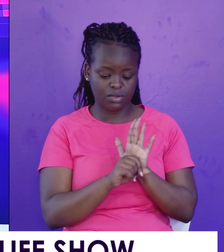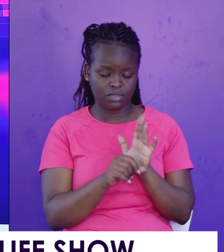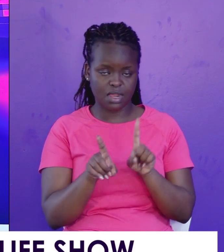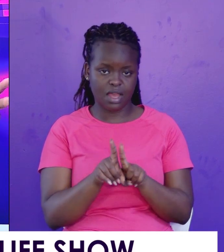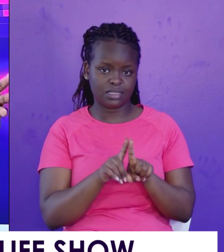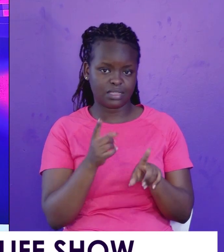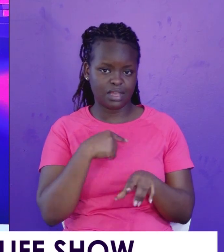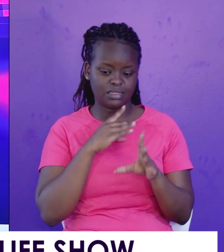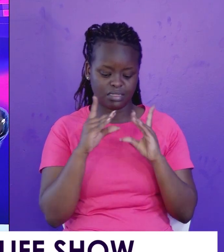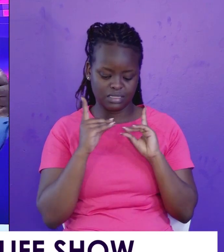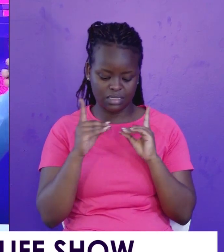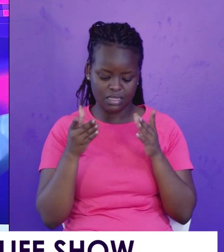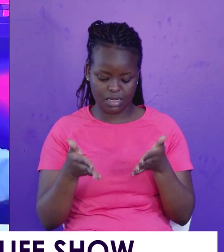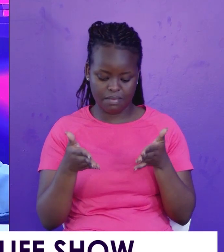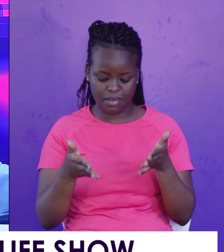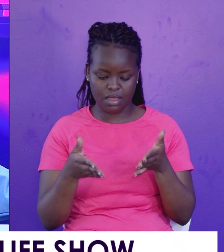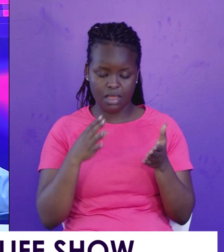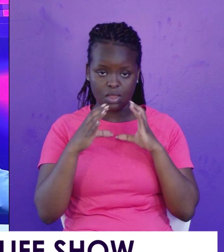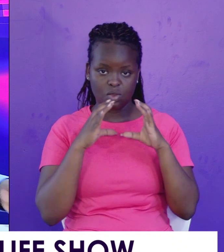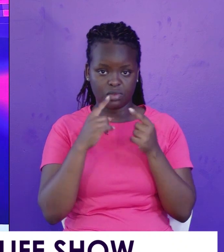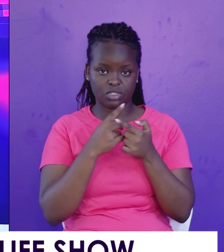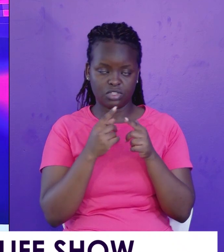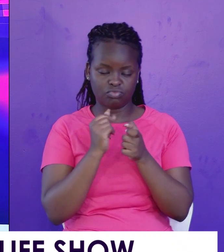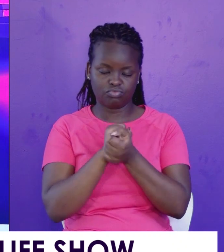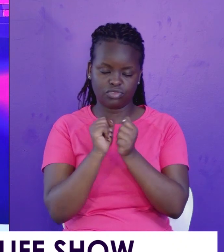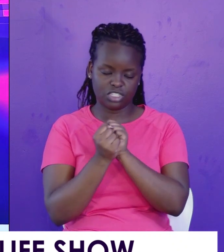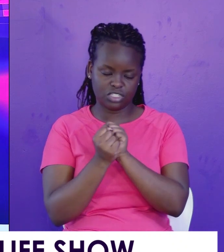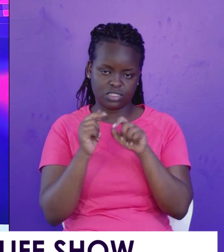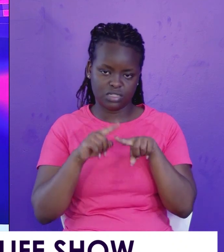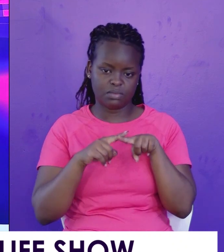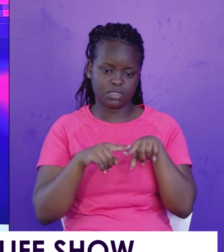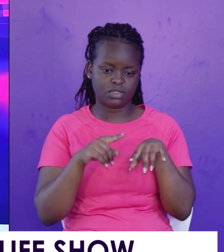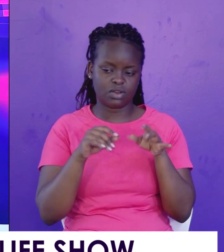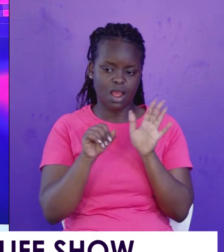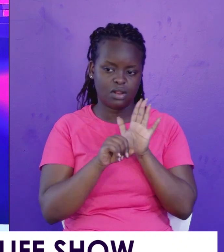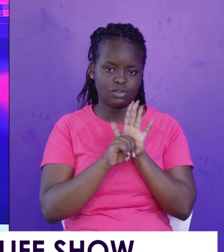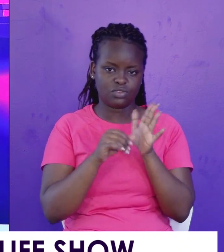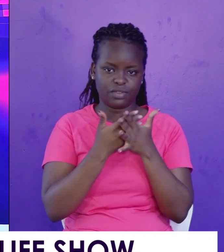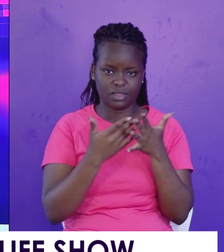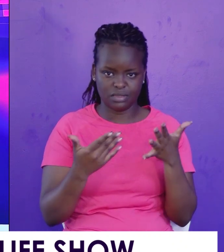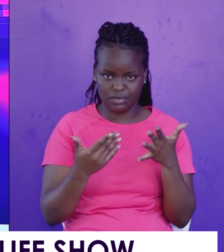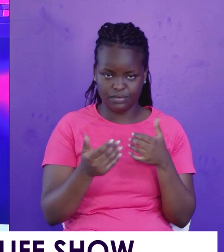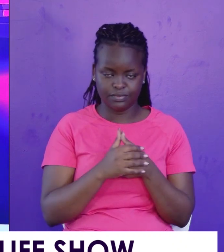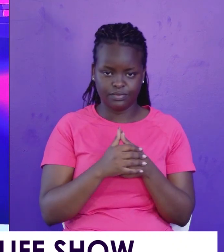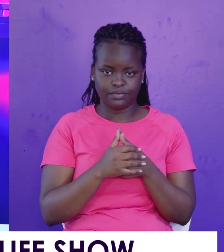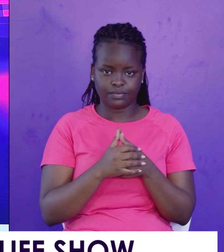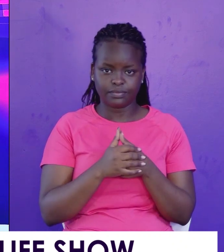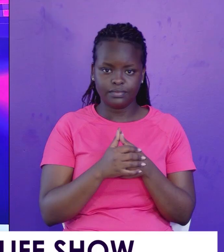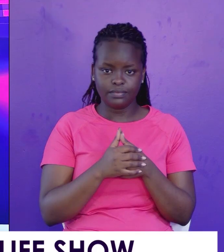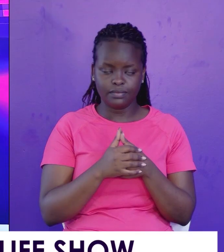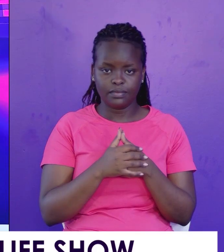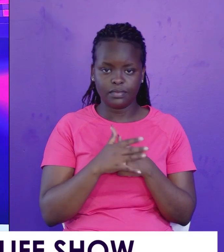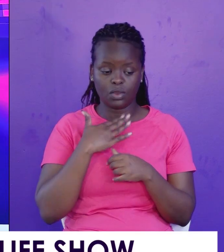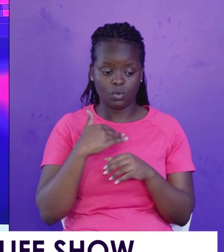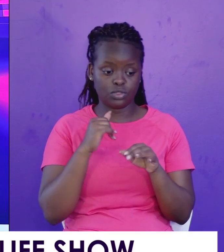we've discussed here, communication is very dynamic. Yes. And depends on a lot of those factors. But if you want to do effective